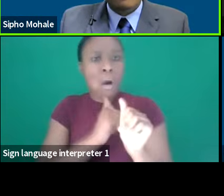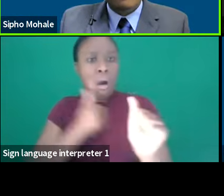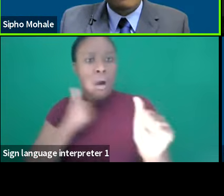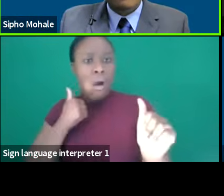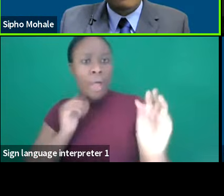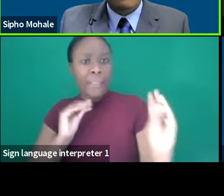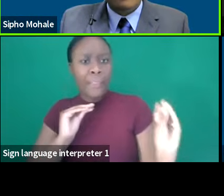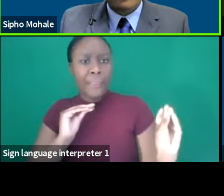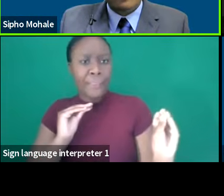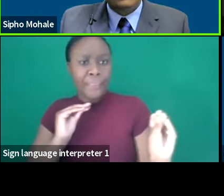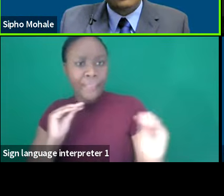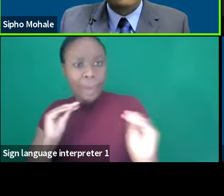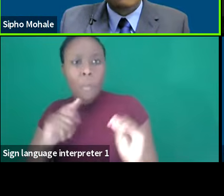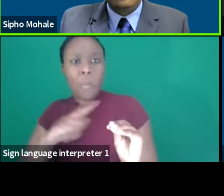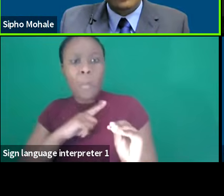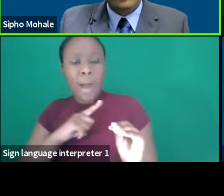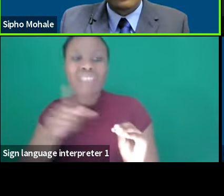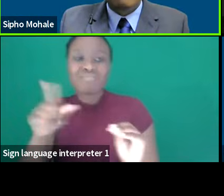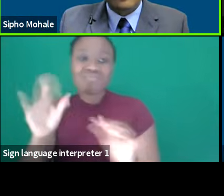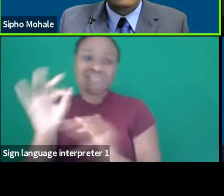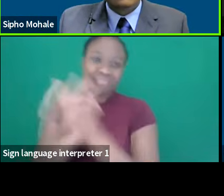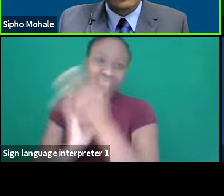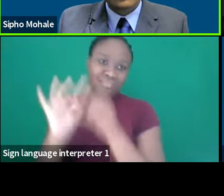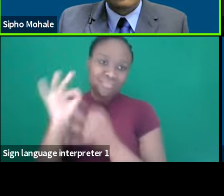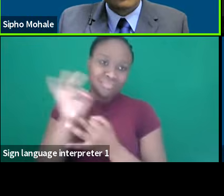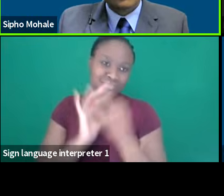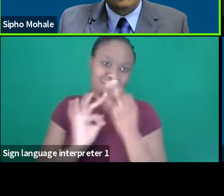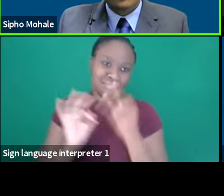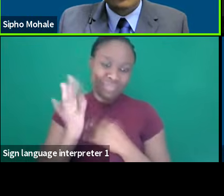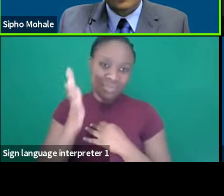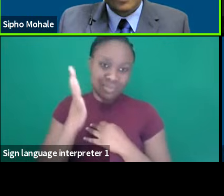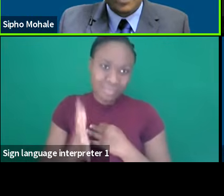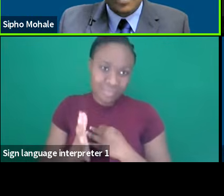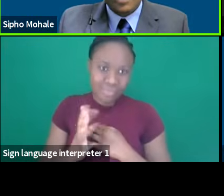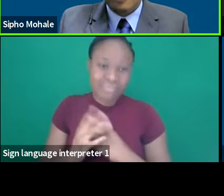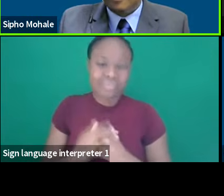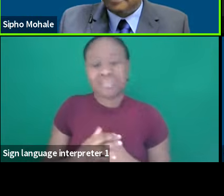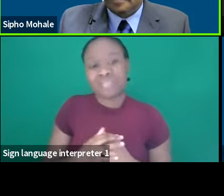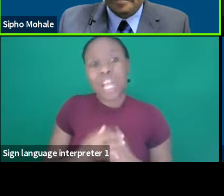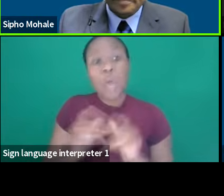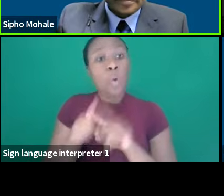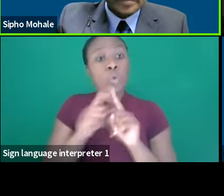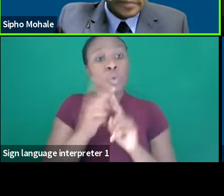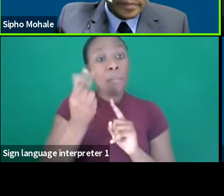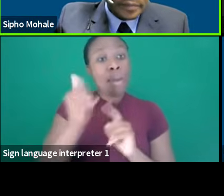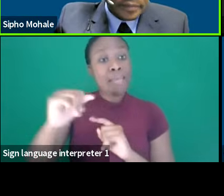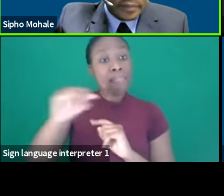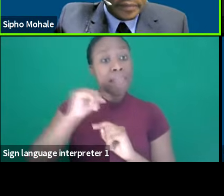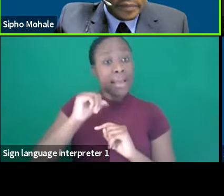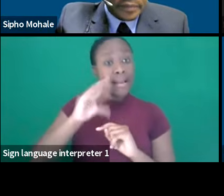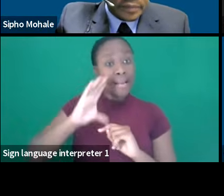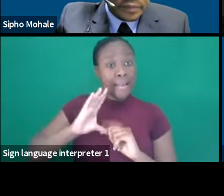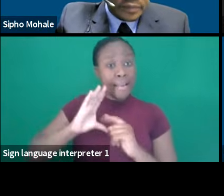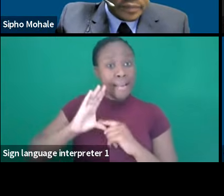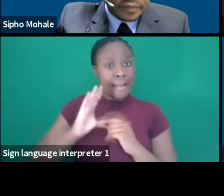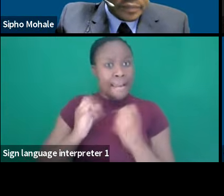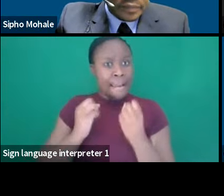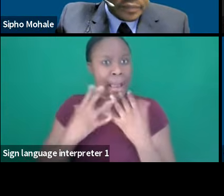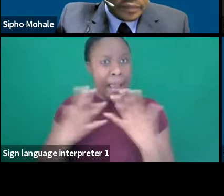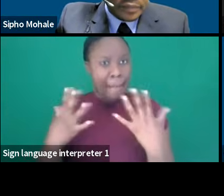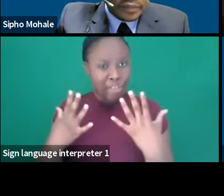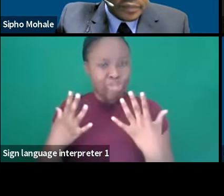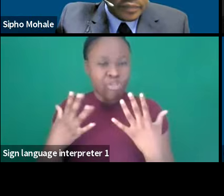which in terms of the refund, which is due to you. Thank you. Thank you,